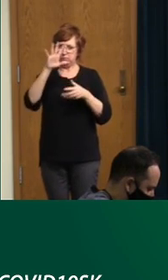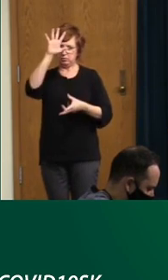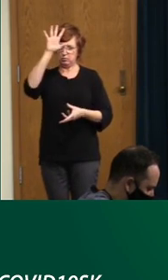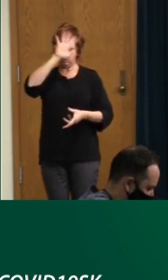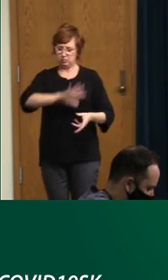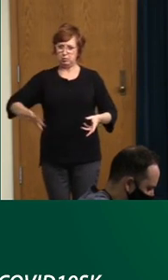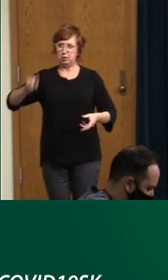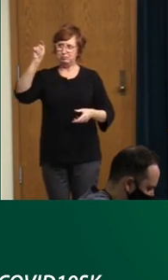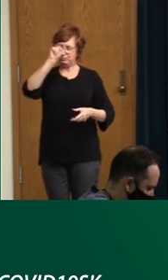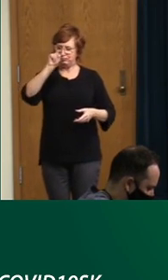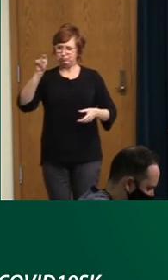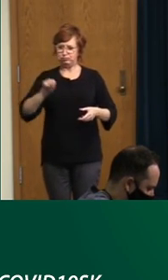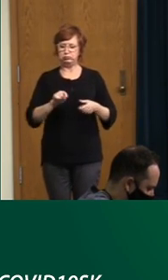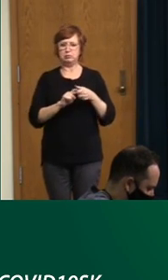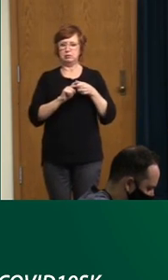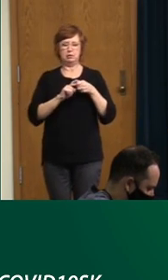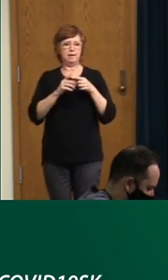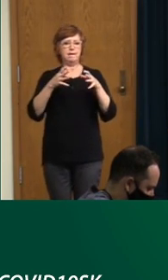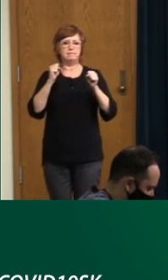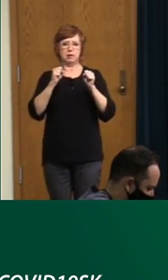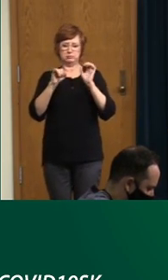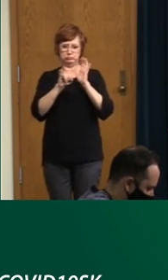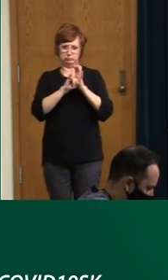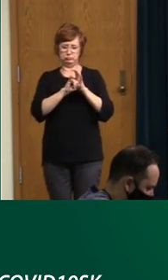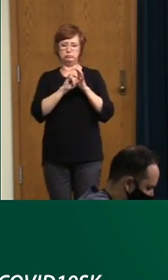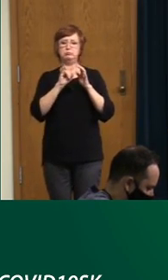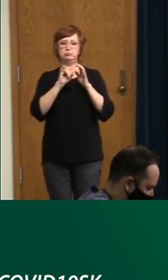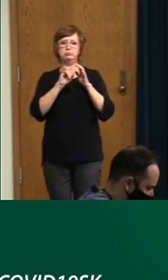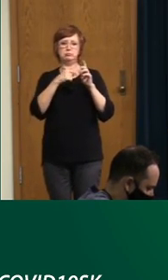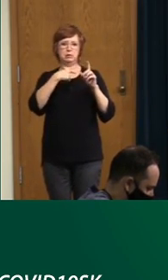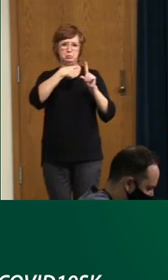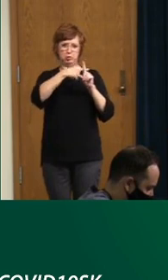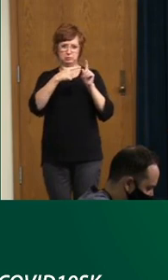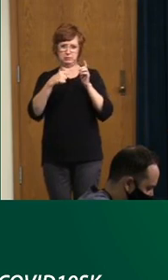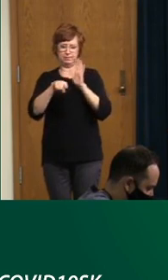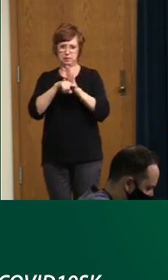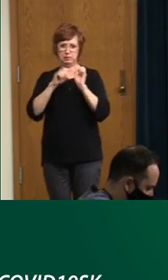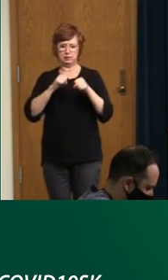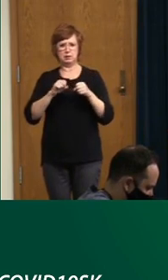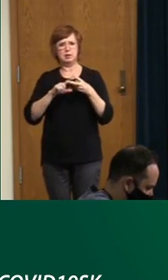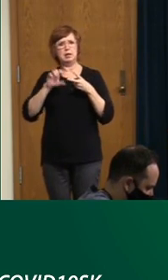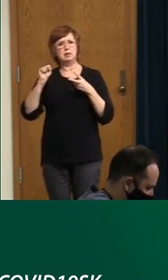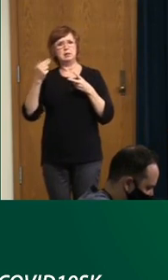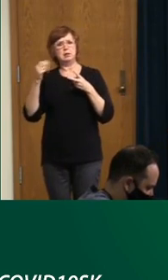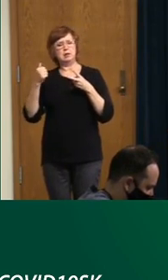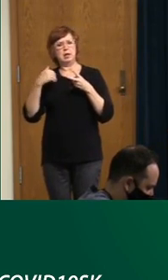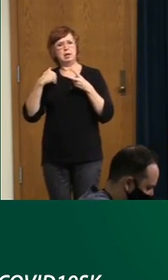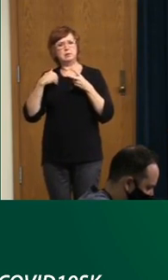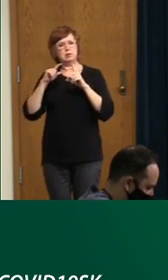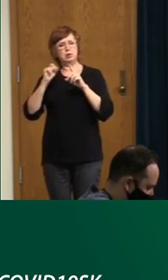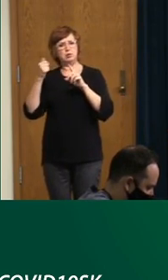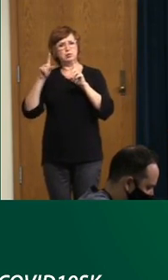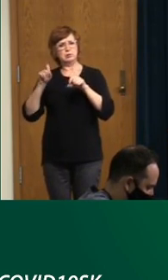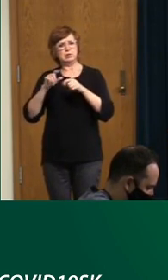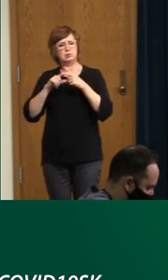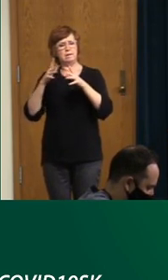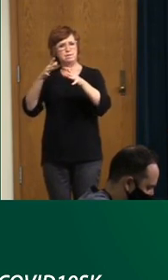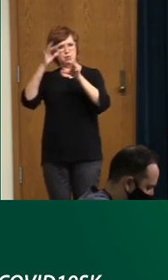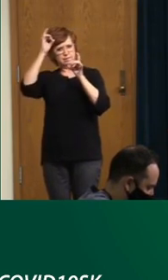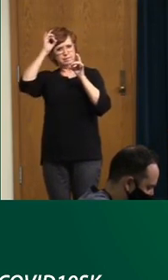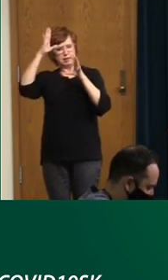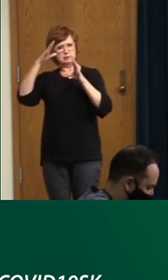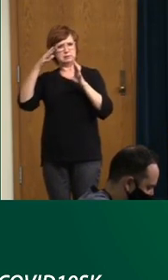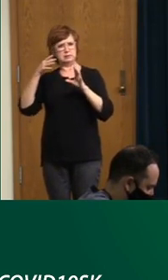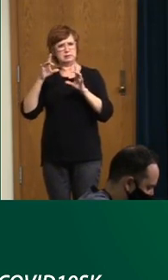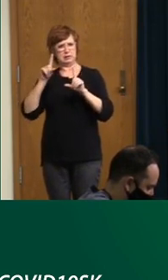is further increasing testing capacity by introducing rapid point testing, best utilized for